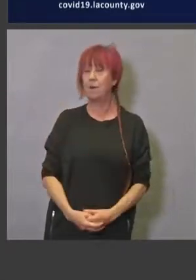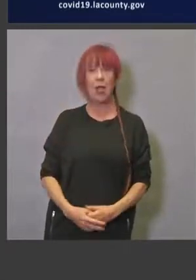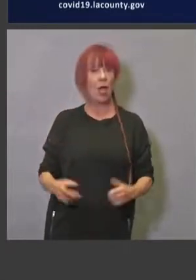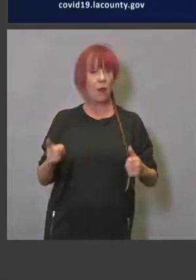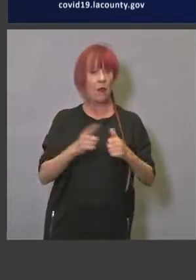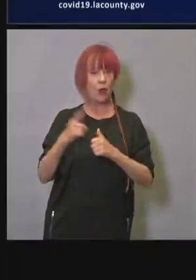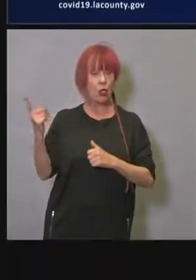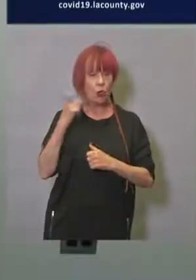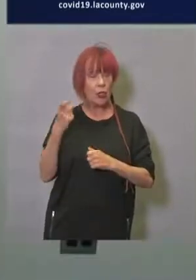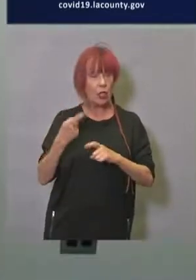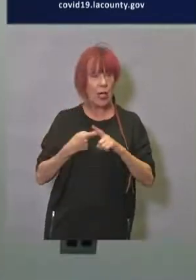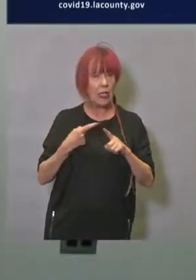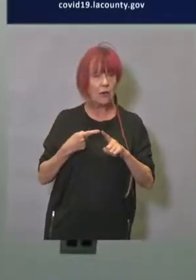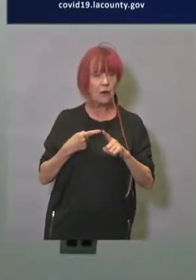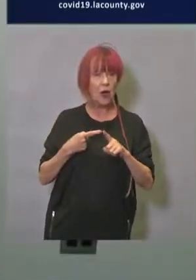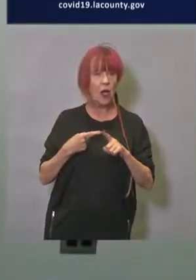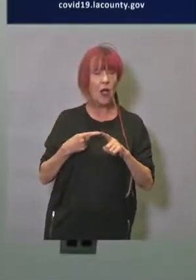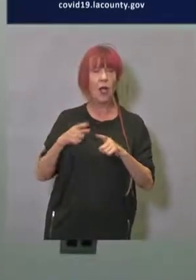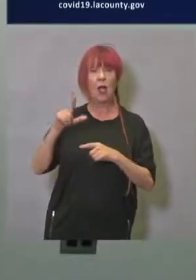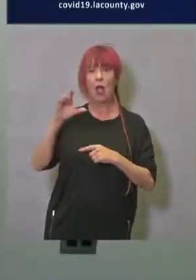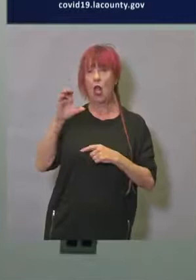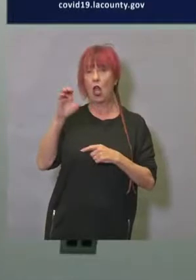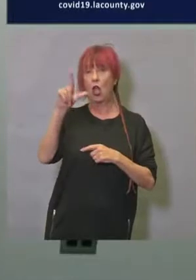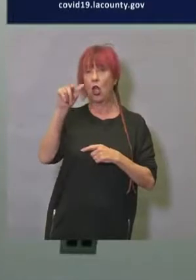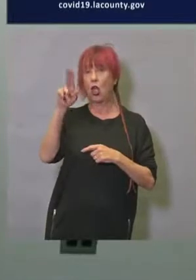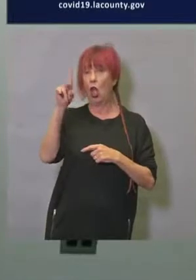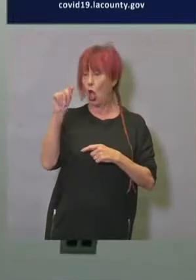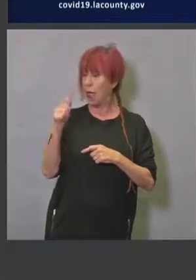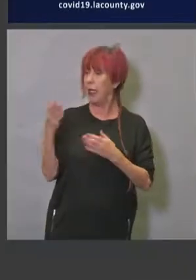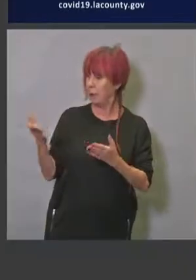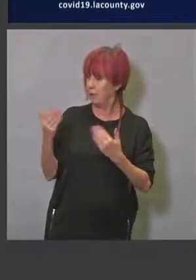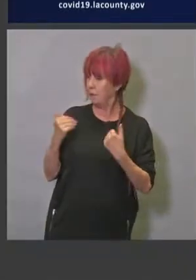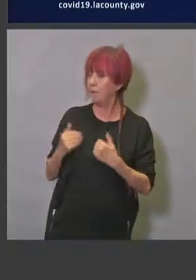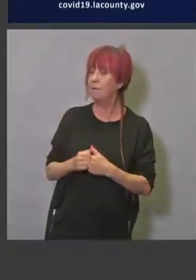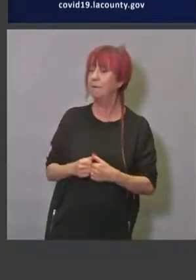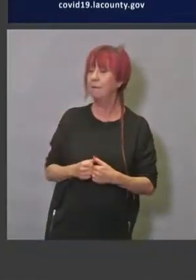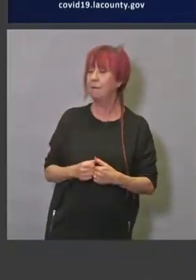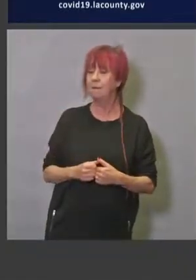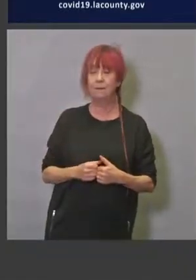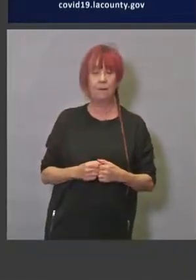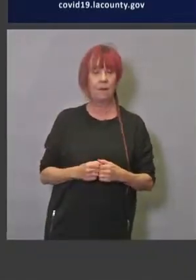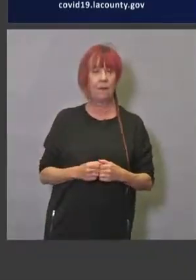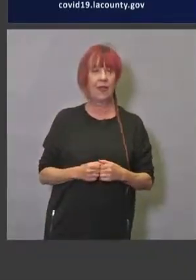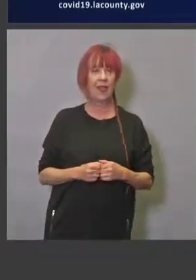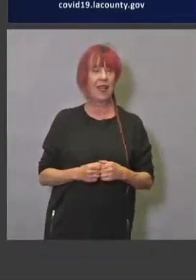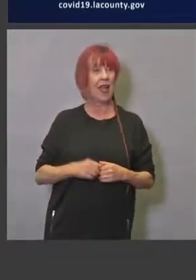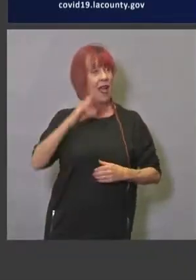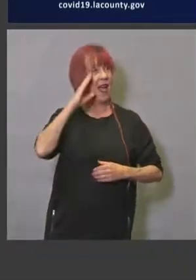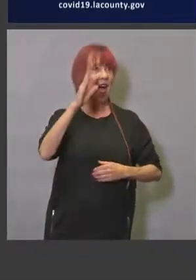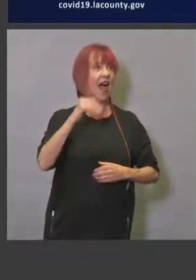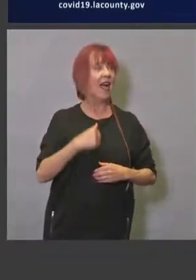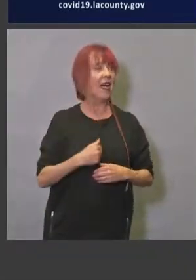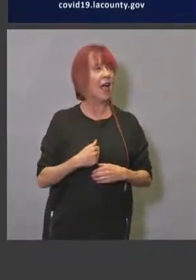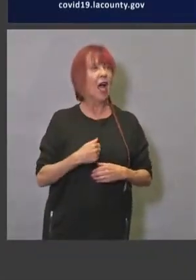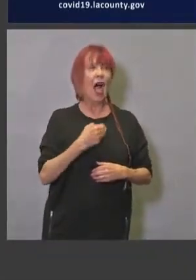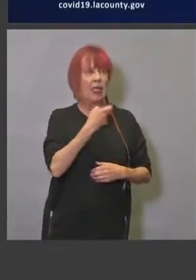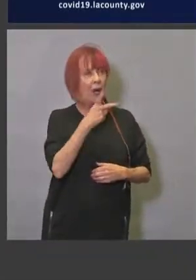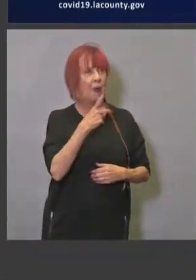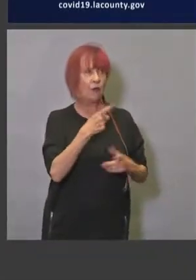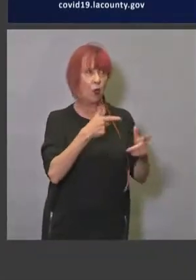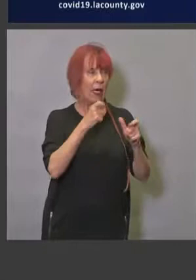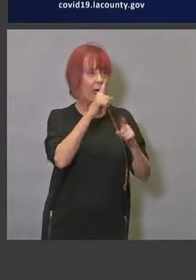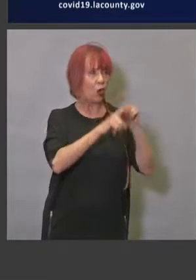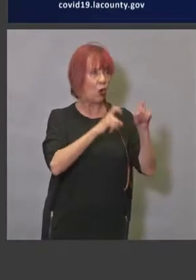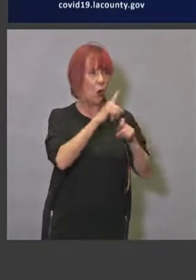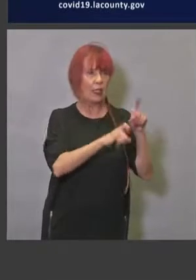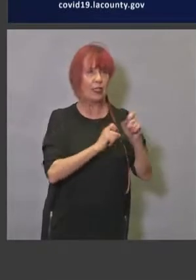Our first question will come from the line of Claudia Pisciuta. Claudia, your line is unmuted. Please go ahead. Hi there. Just a couple of quick